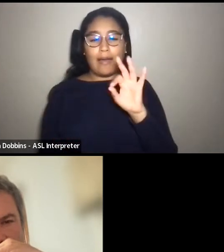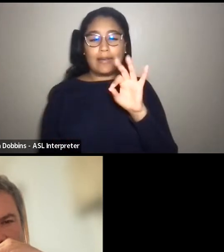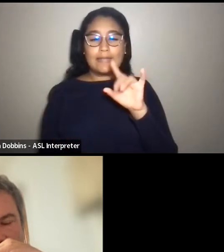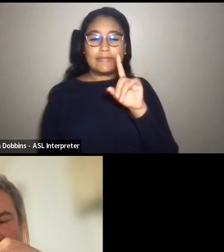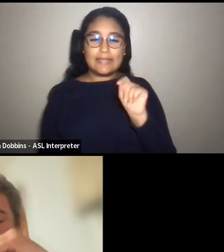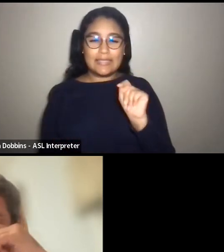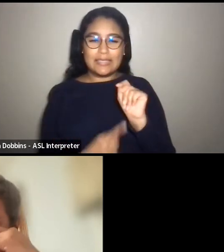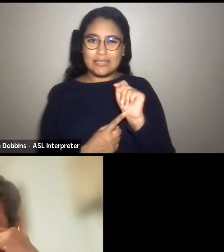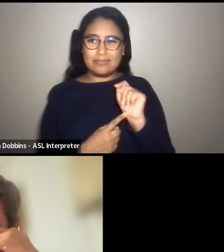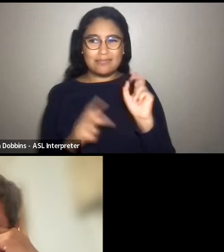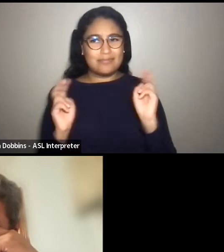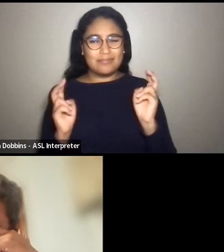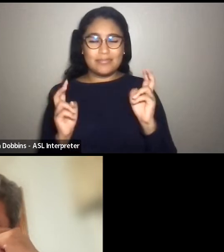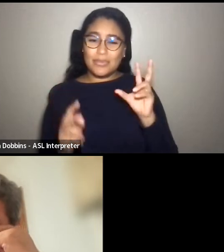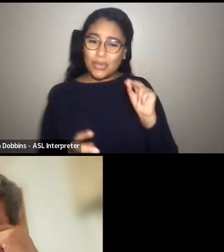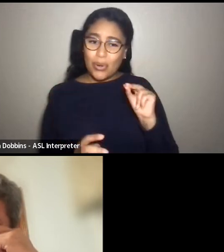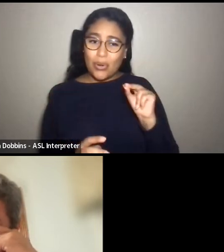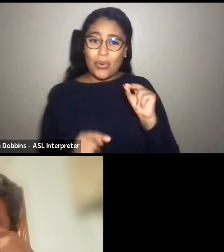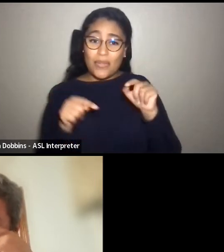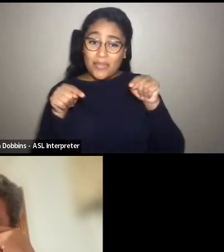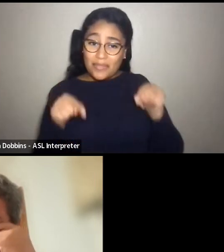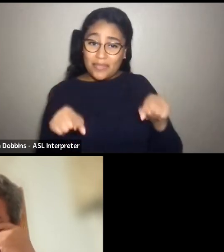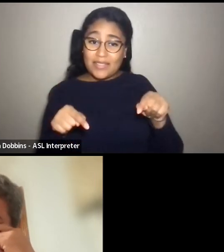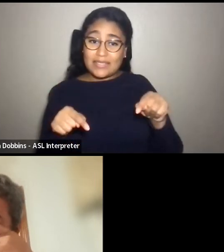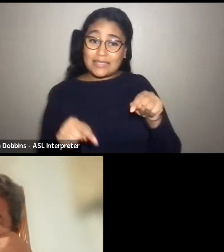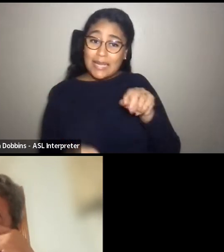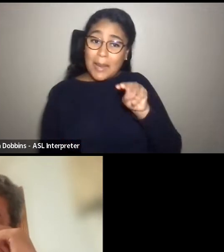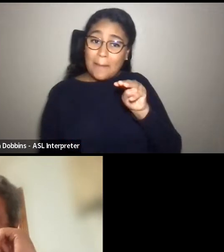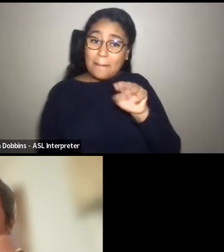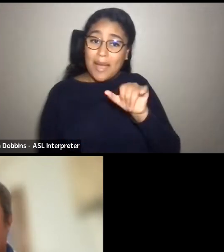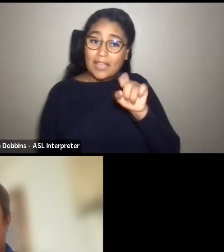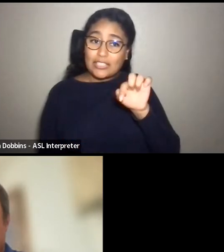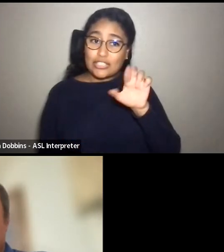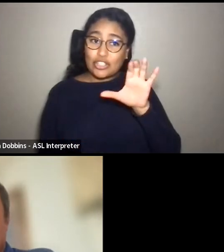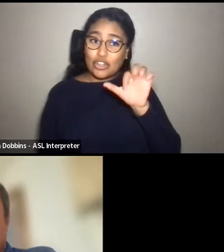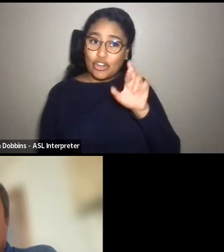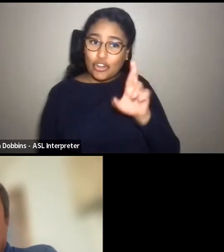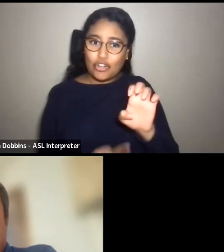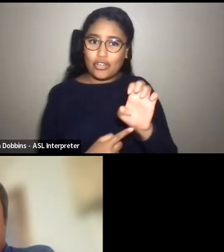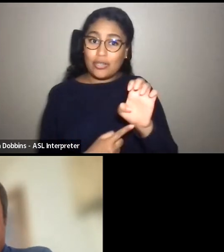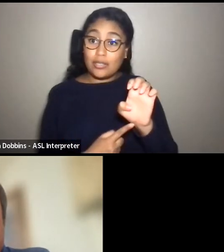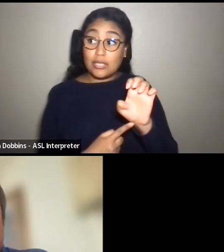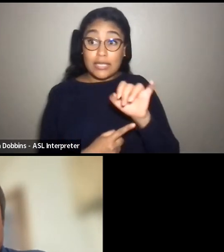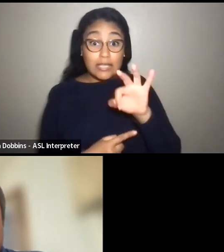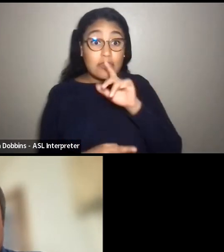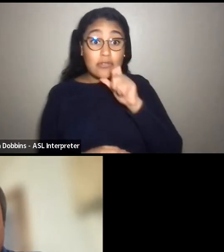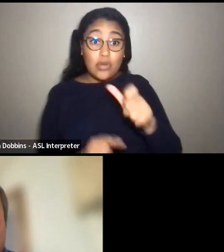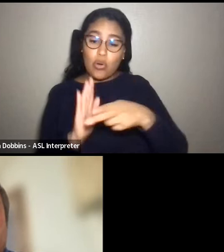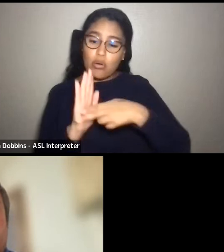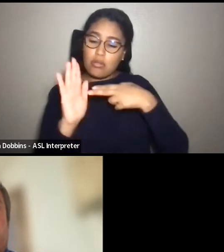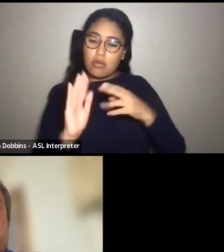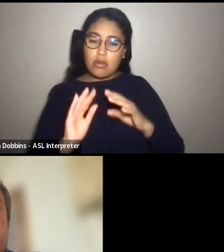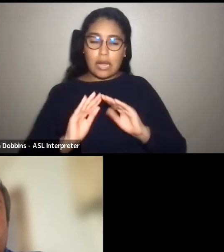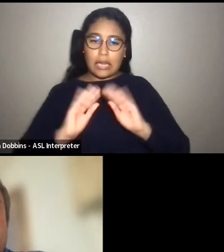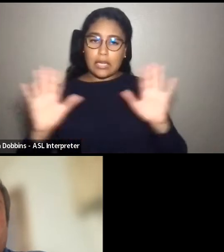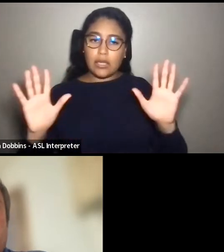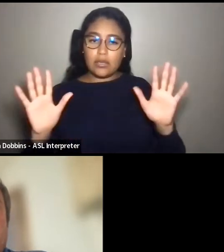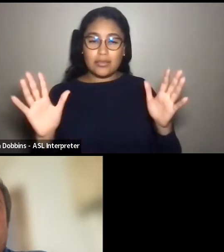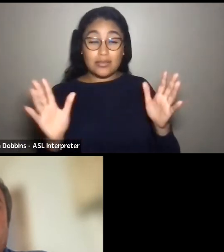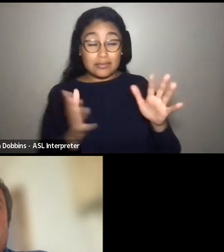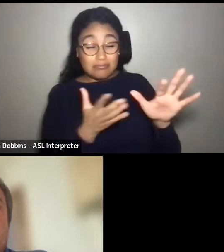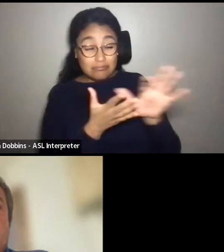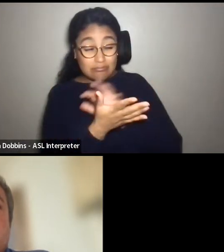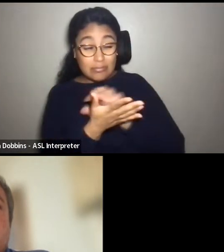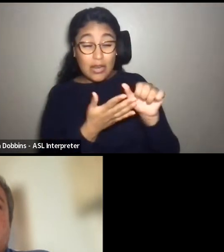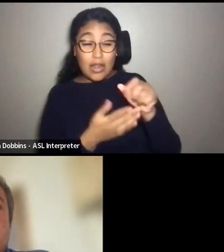superintendent's initial message. It is a massacre. And not calling it out as an inhumane attack